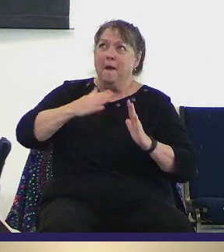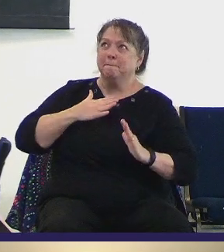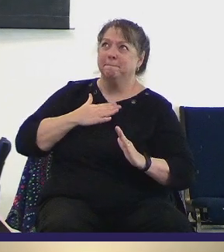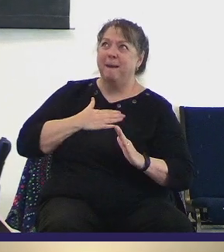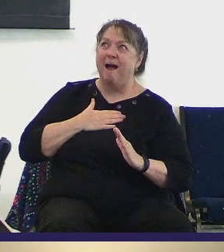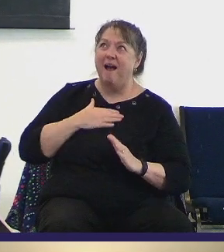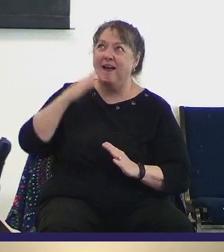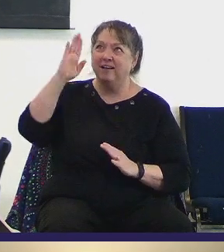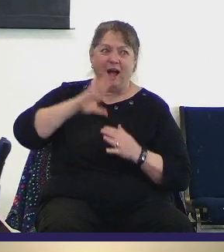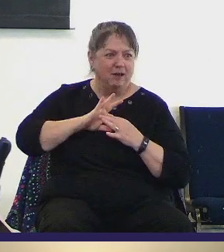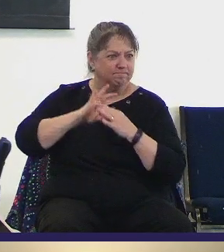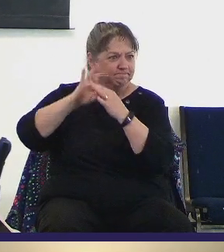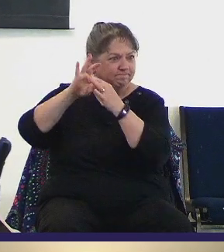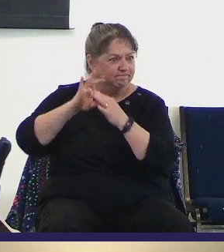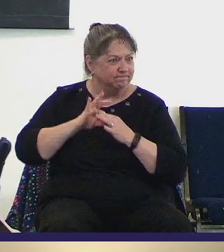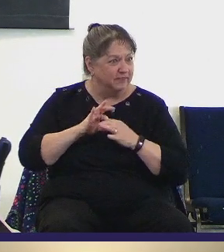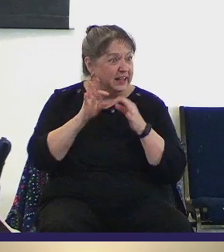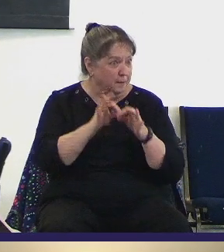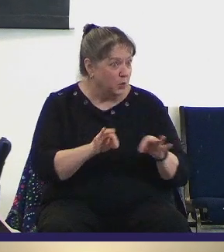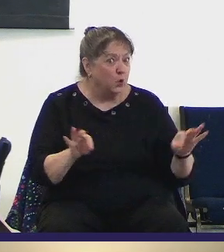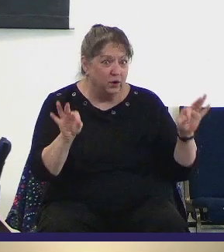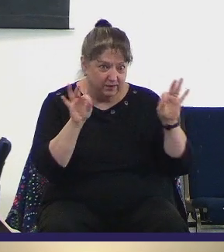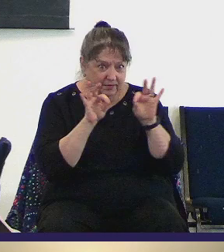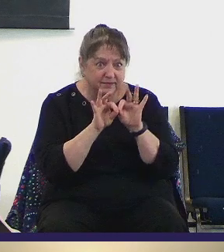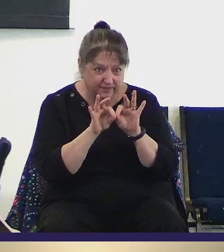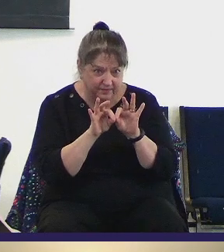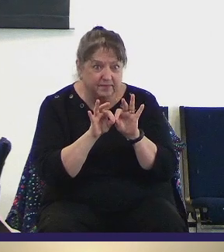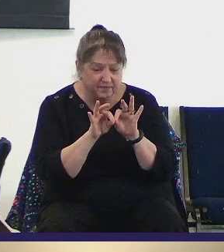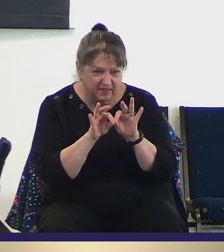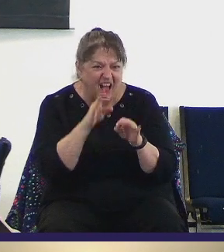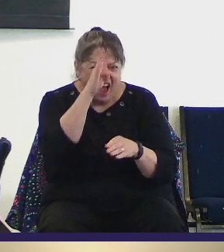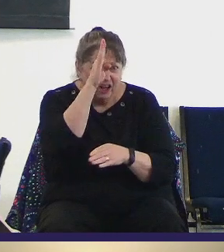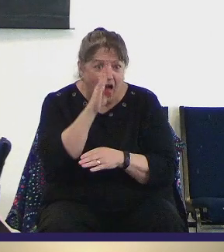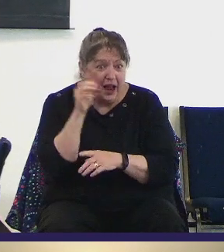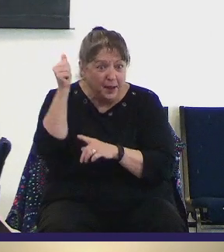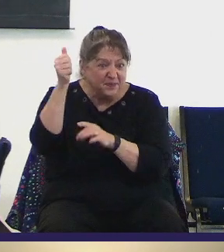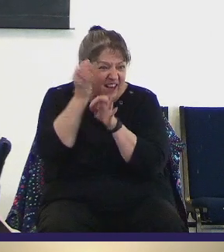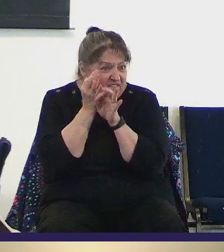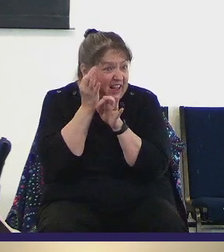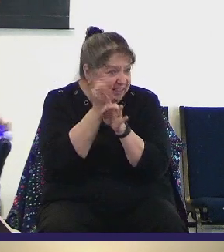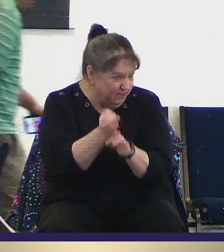Amen? What an awesome day. God is faithful. Let me just